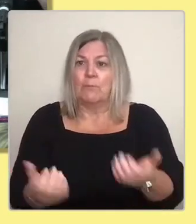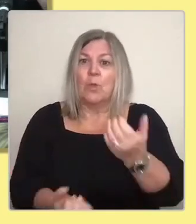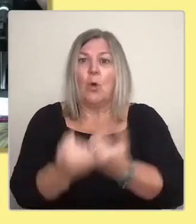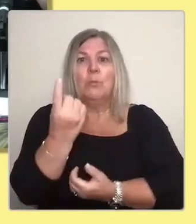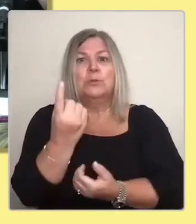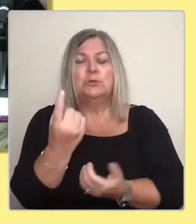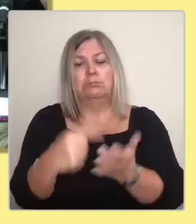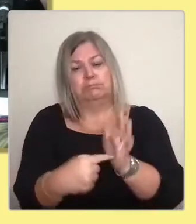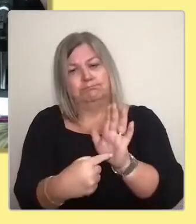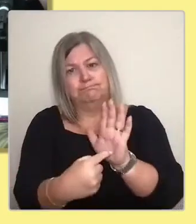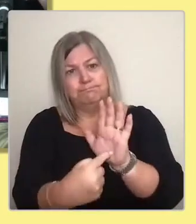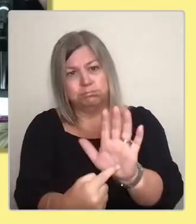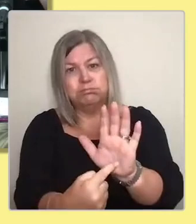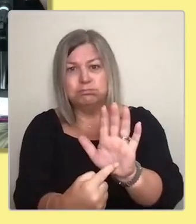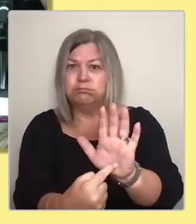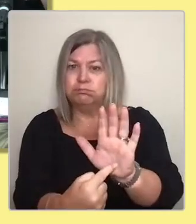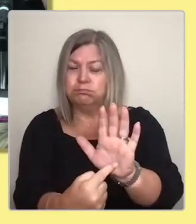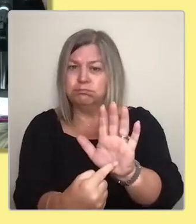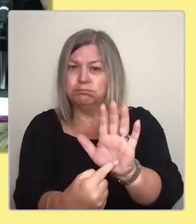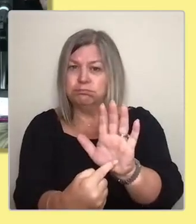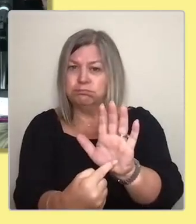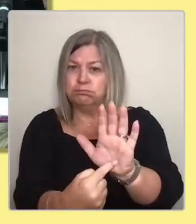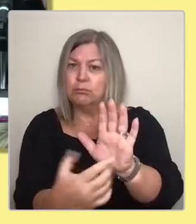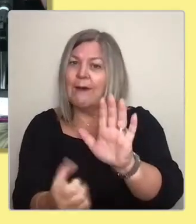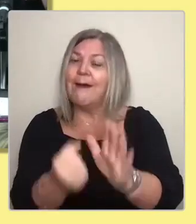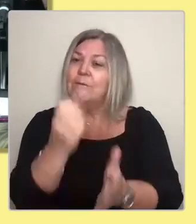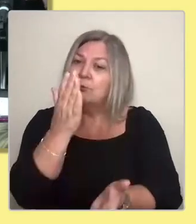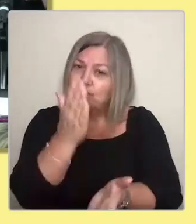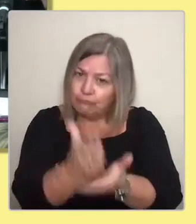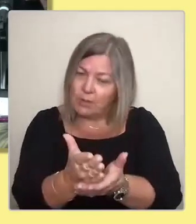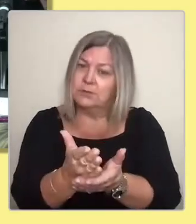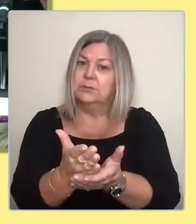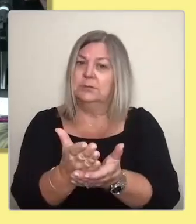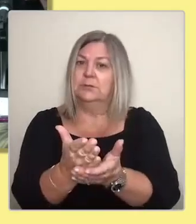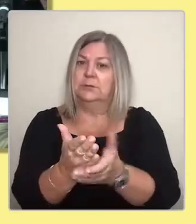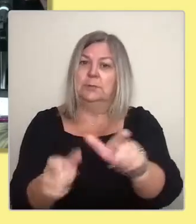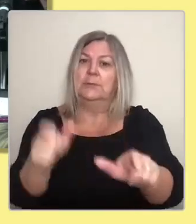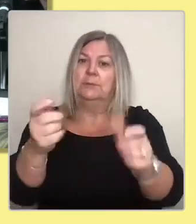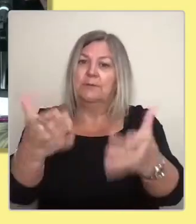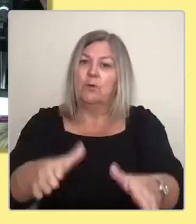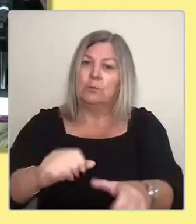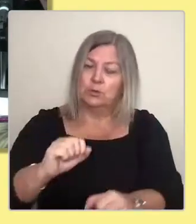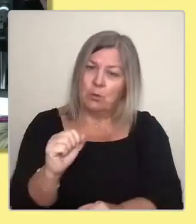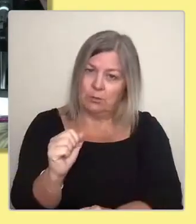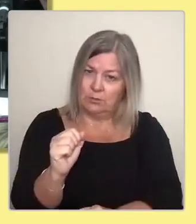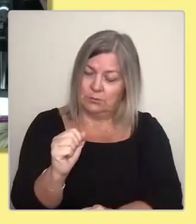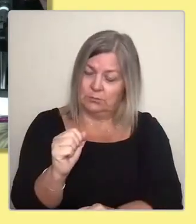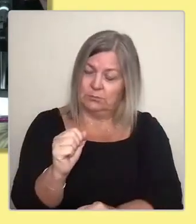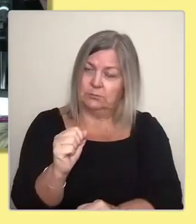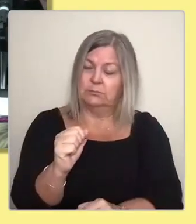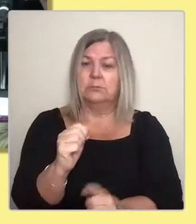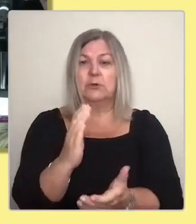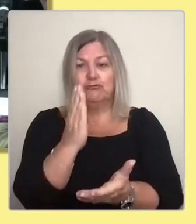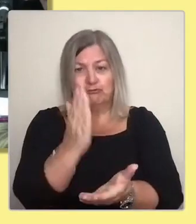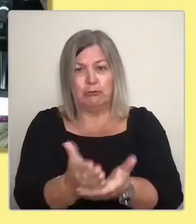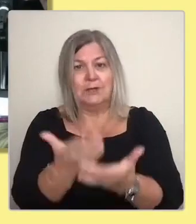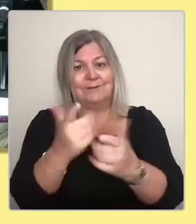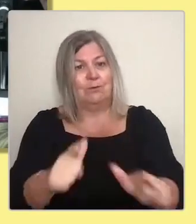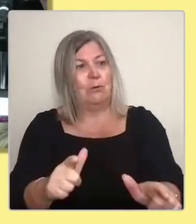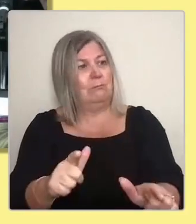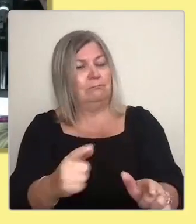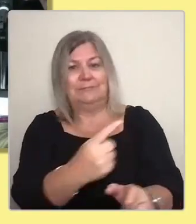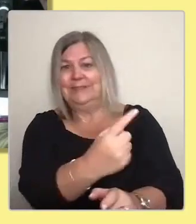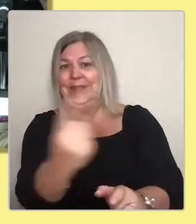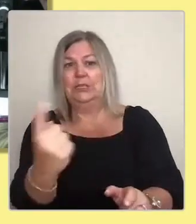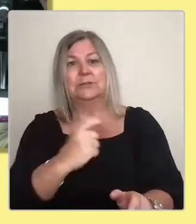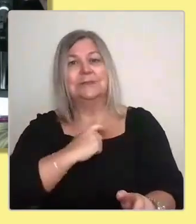it means to earn the trust of our people, to earn the trust of our fellow citizens. Because winning